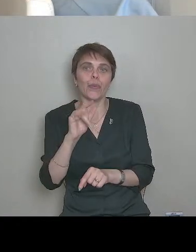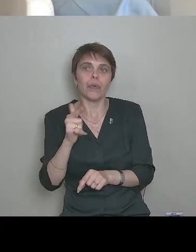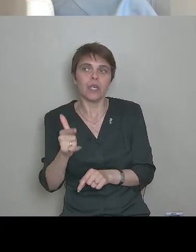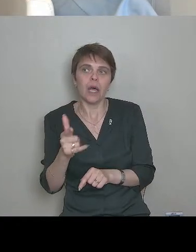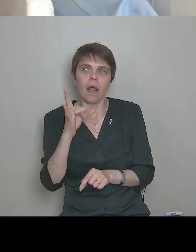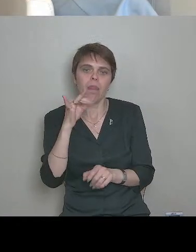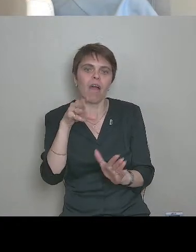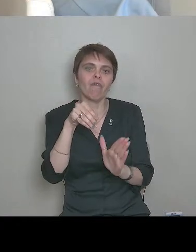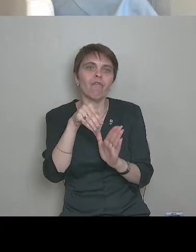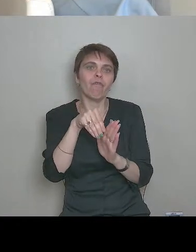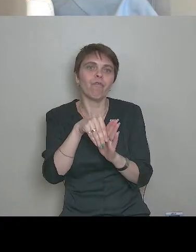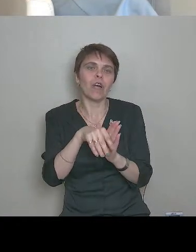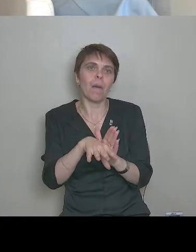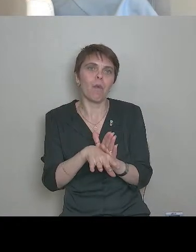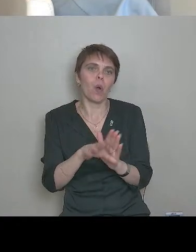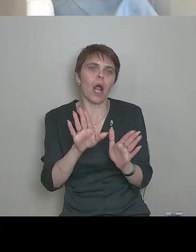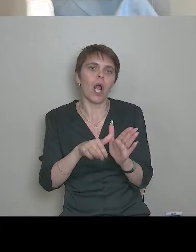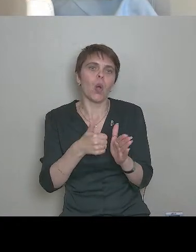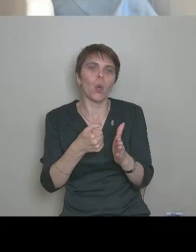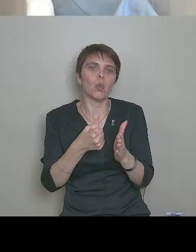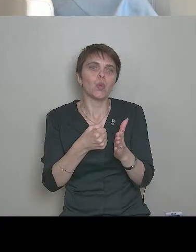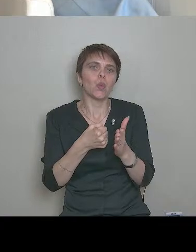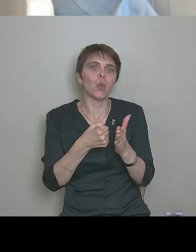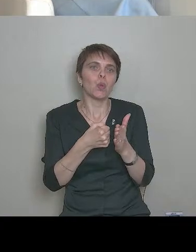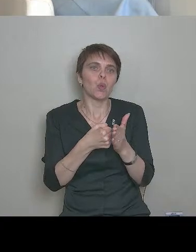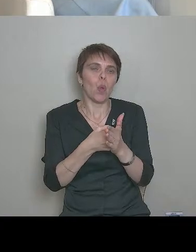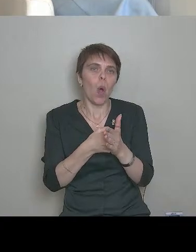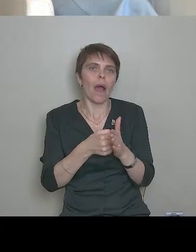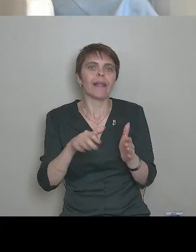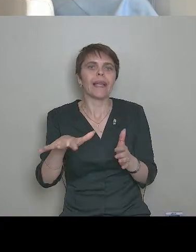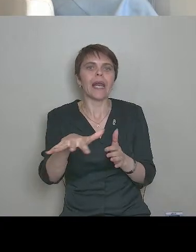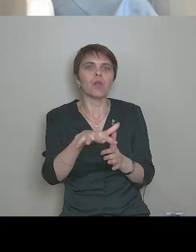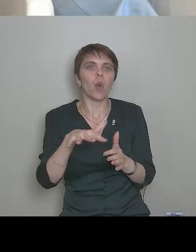multi-mandate constituency is a must.